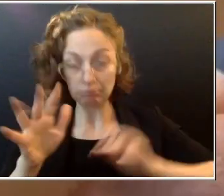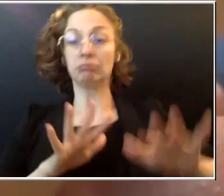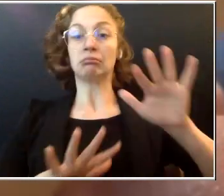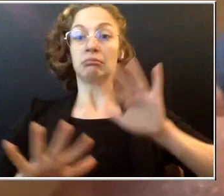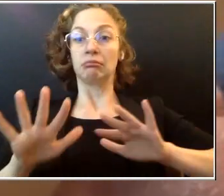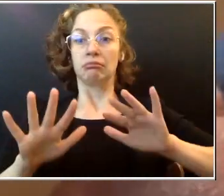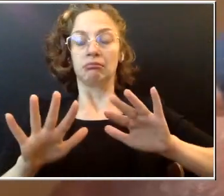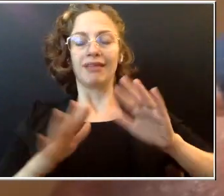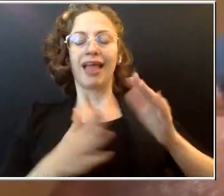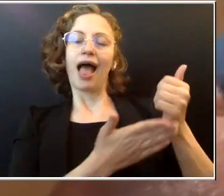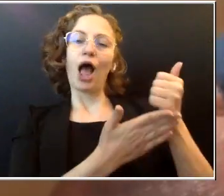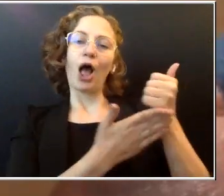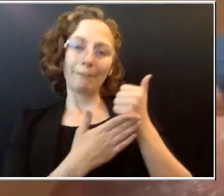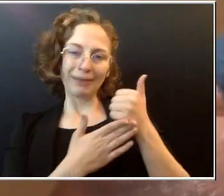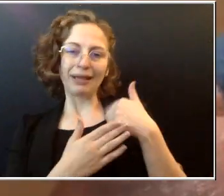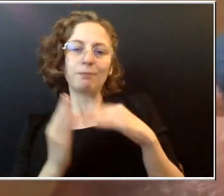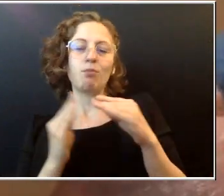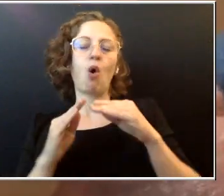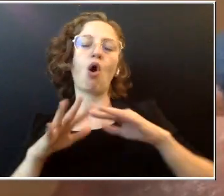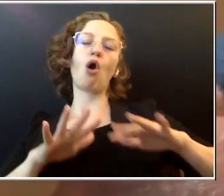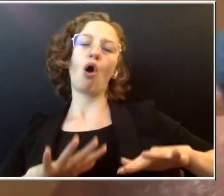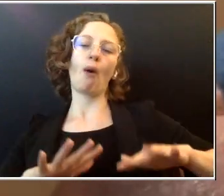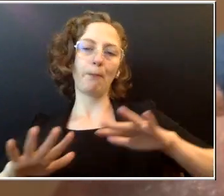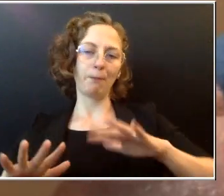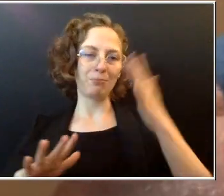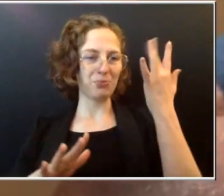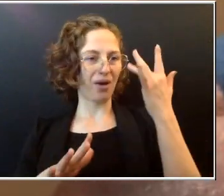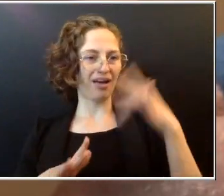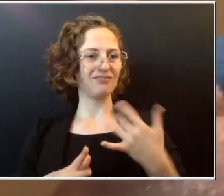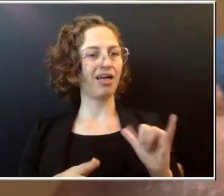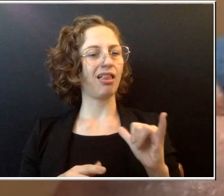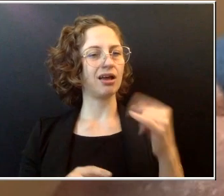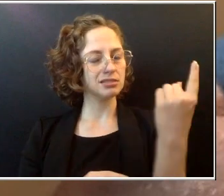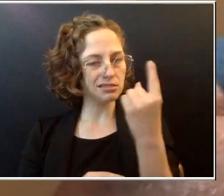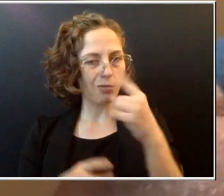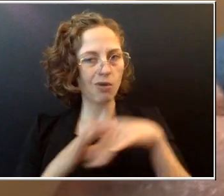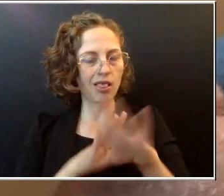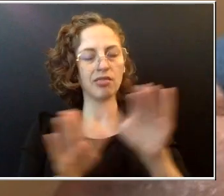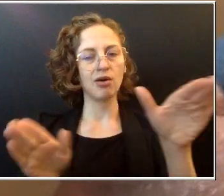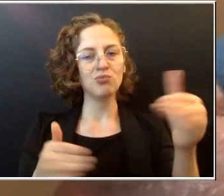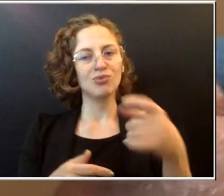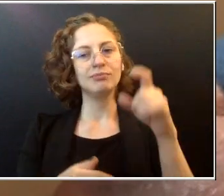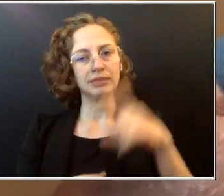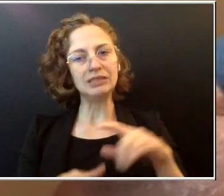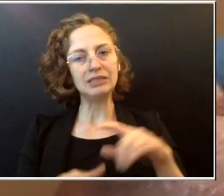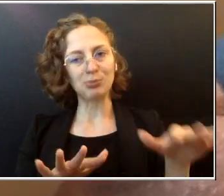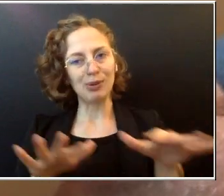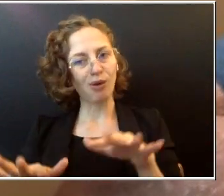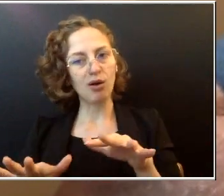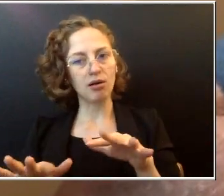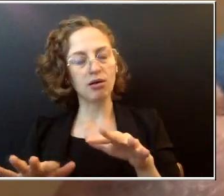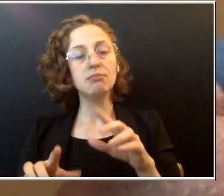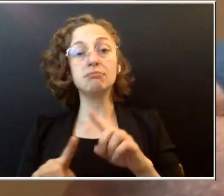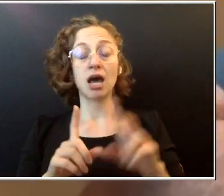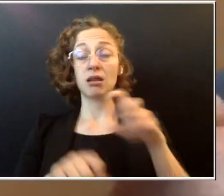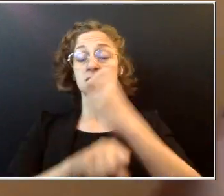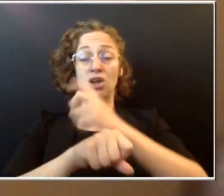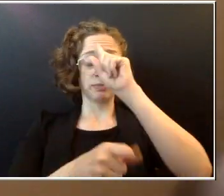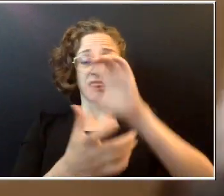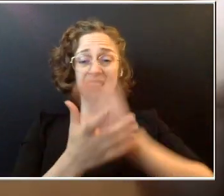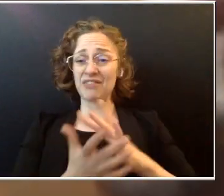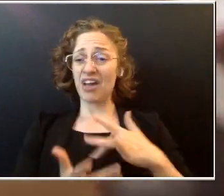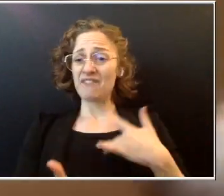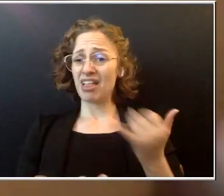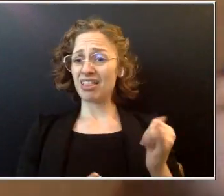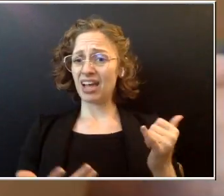calm. But yeah, it was just so surreal and hard to believe that I didn't really know what to feel. It wasn't